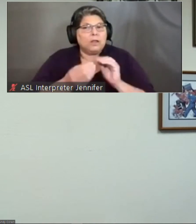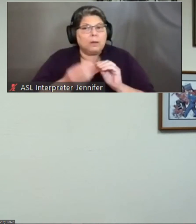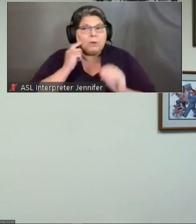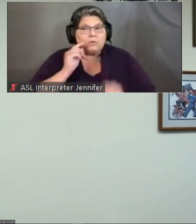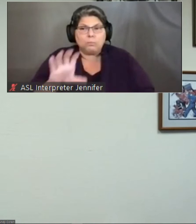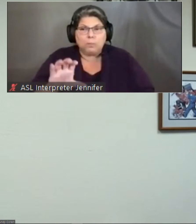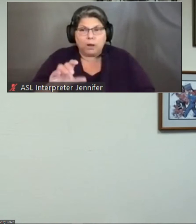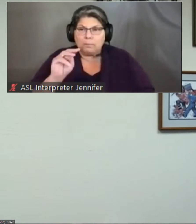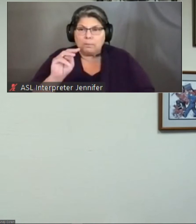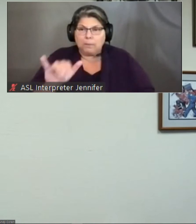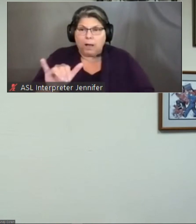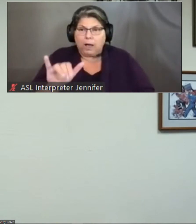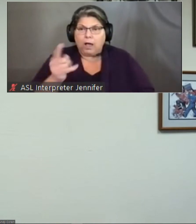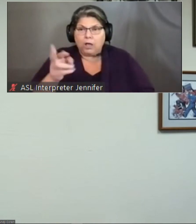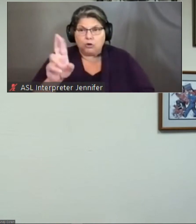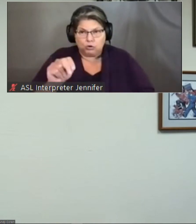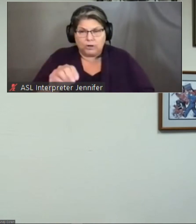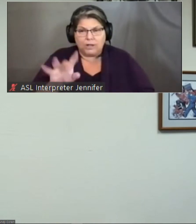is